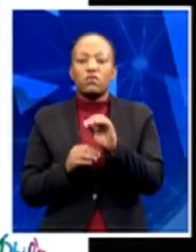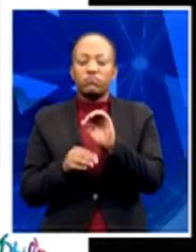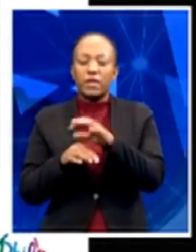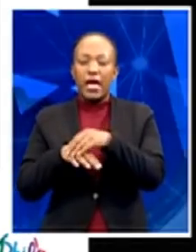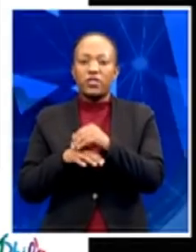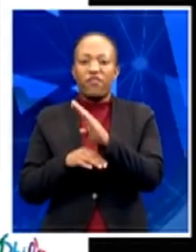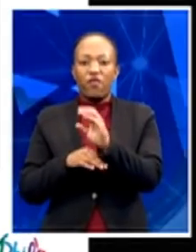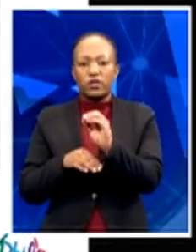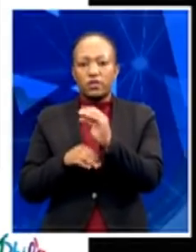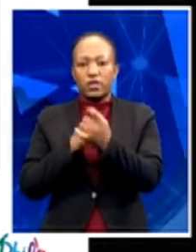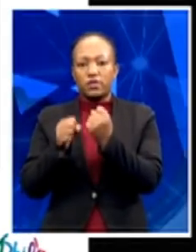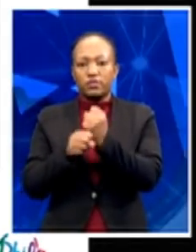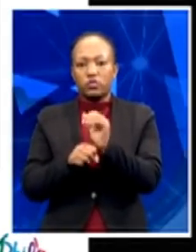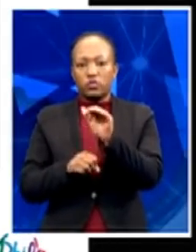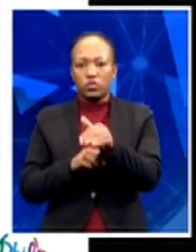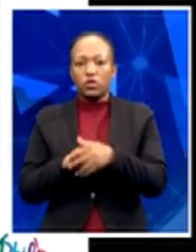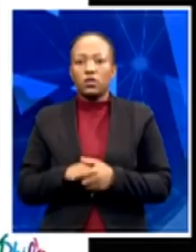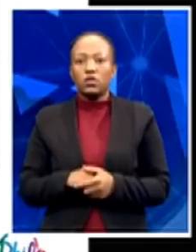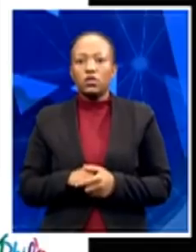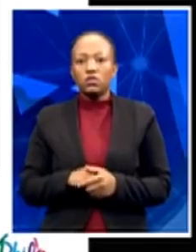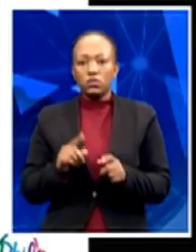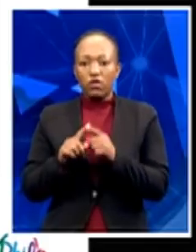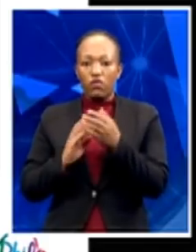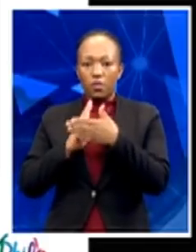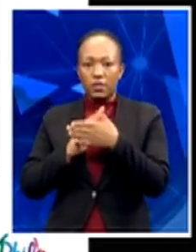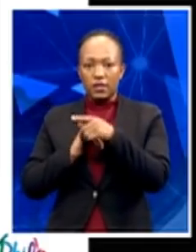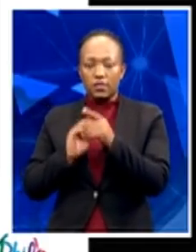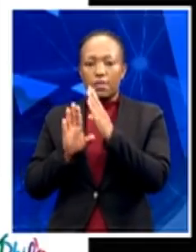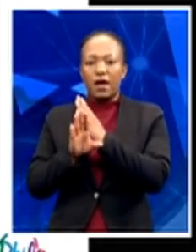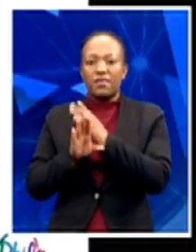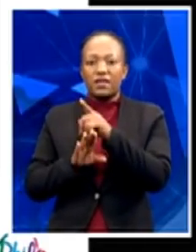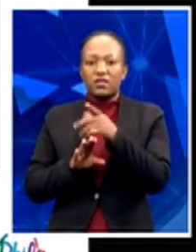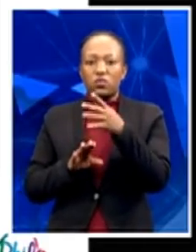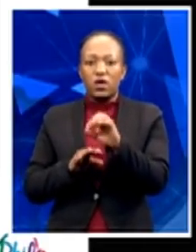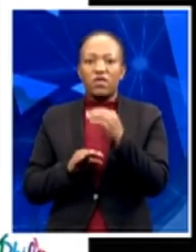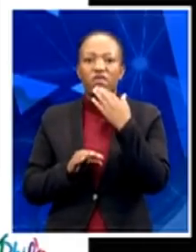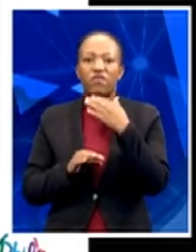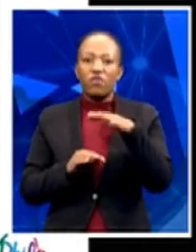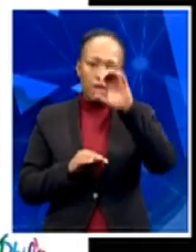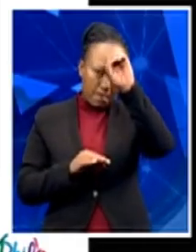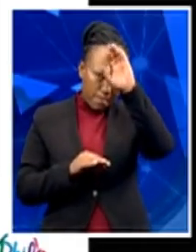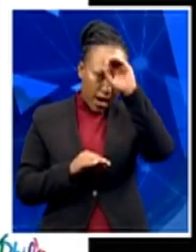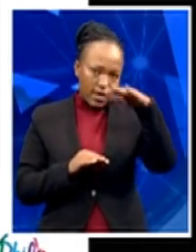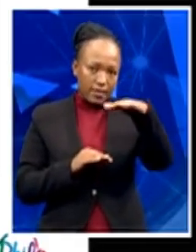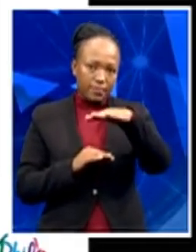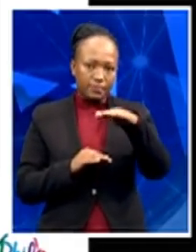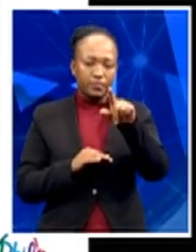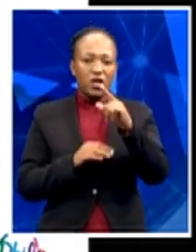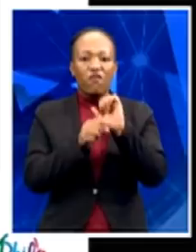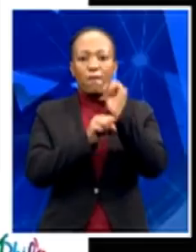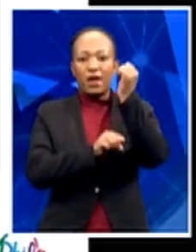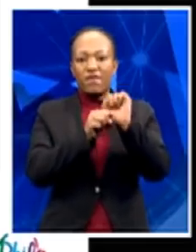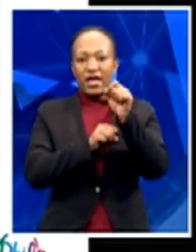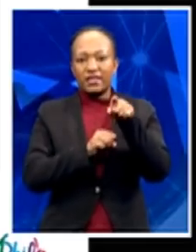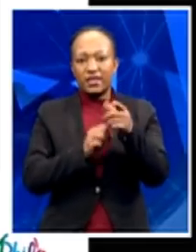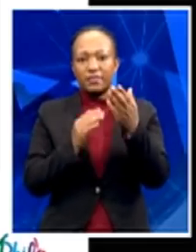the sites in the private sector, we have got sites in the mining, manufacturing sites, in state-owned